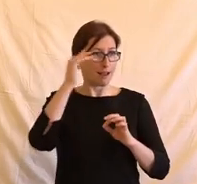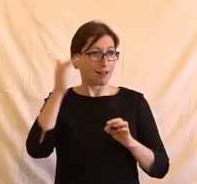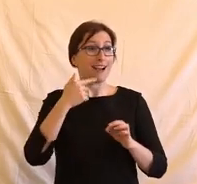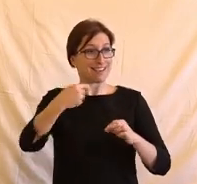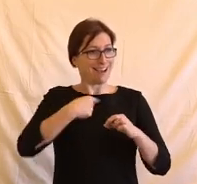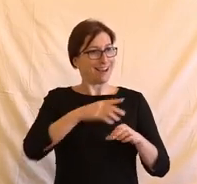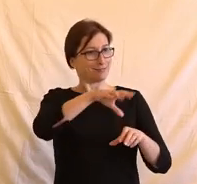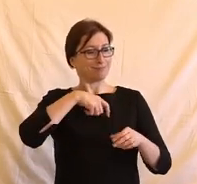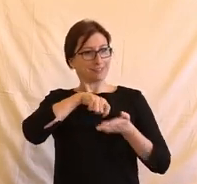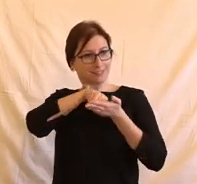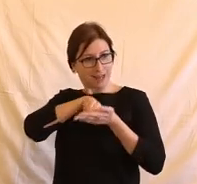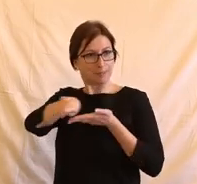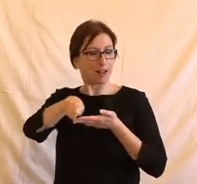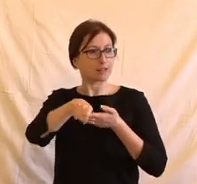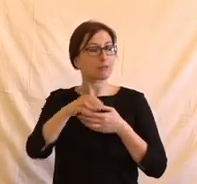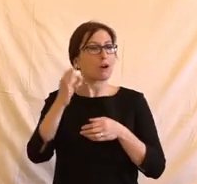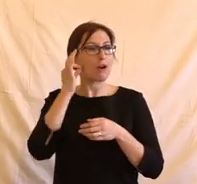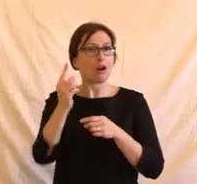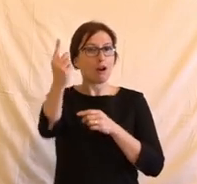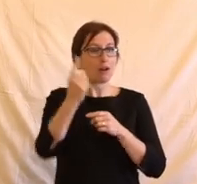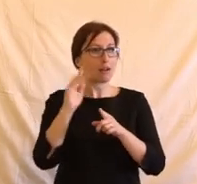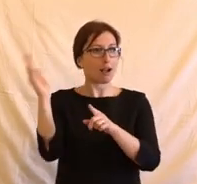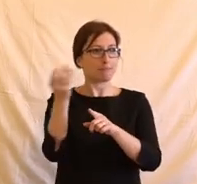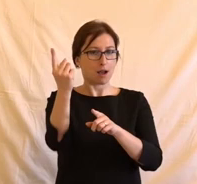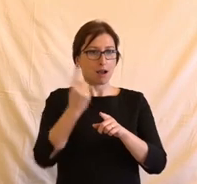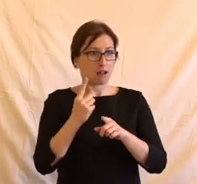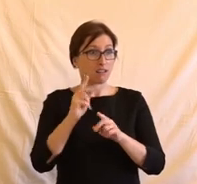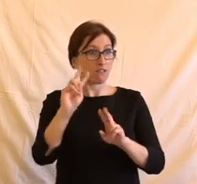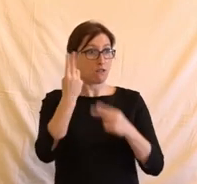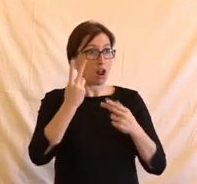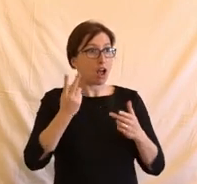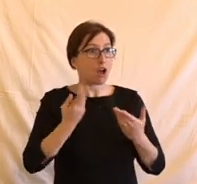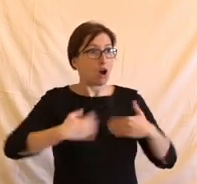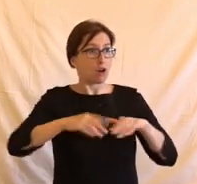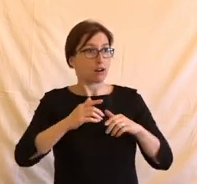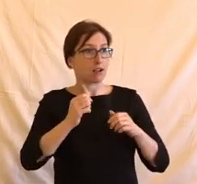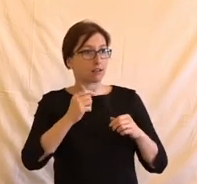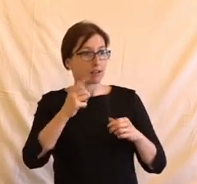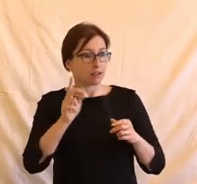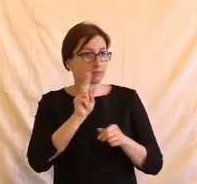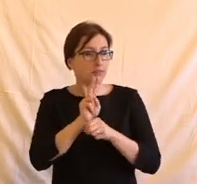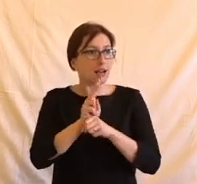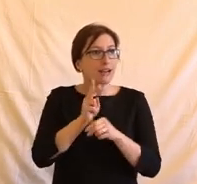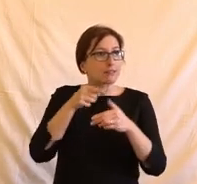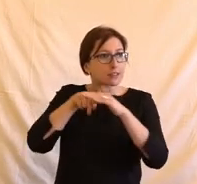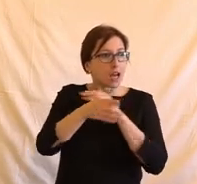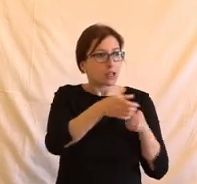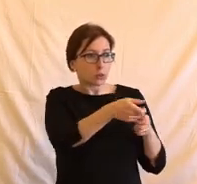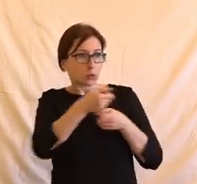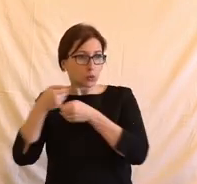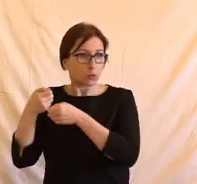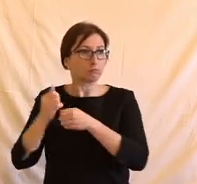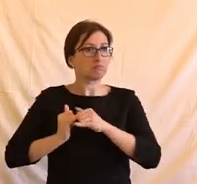jal platit, děvče, které bylo za barpultem, na mě zavolalo ochranku a já se v zadní místnosti